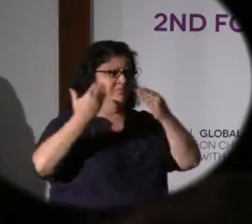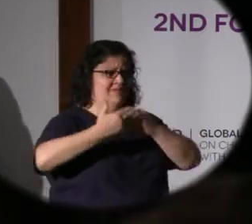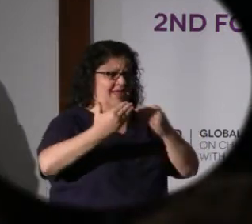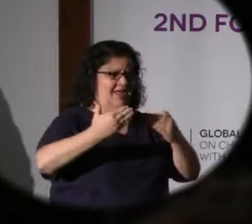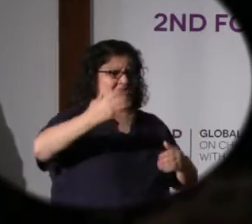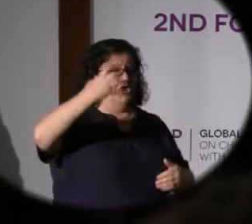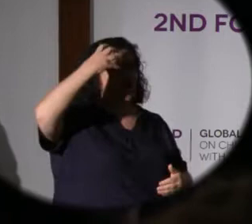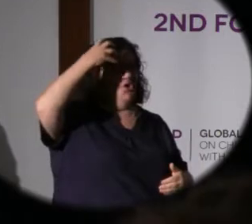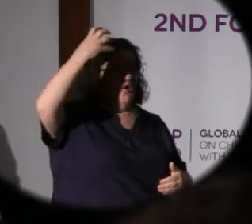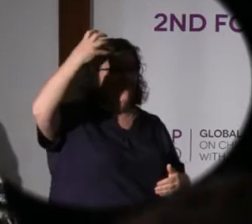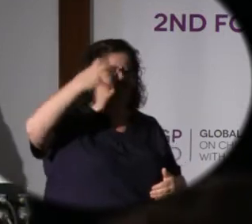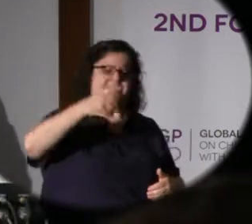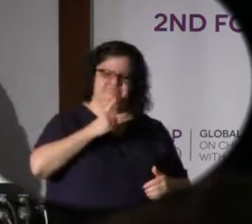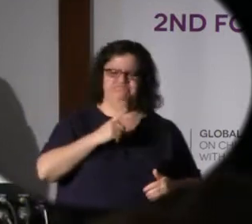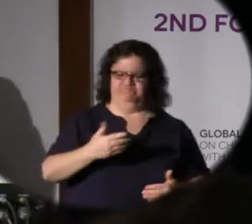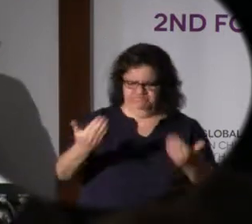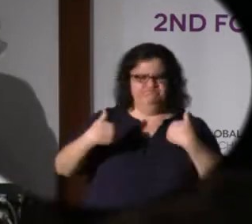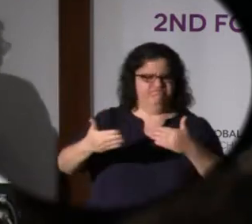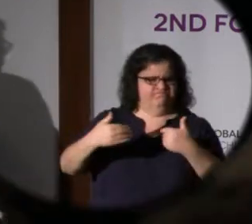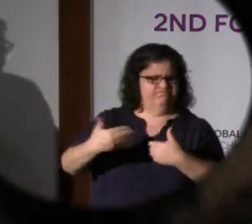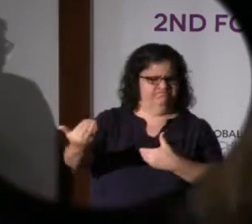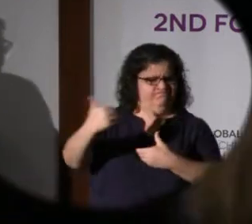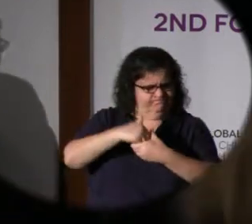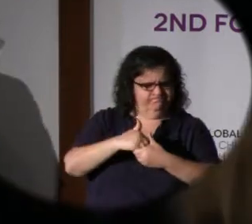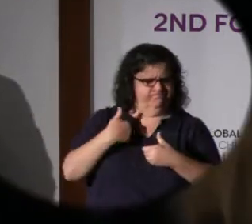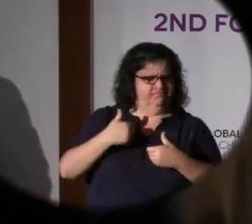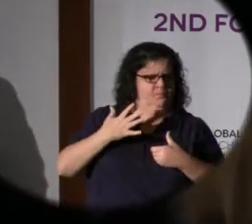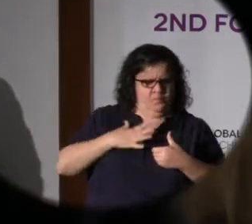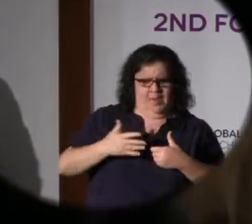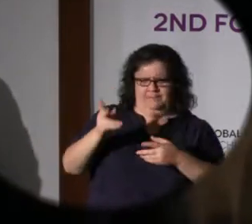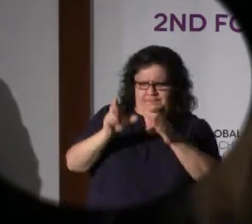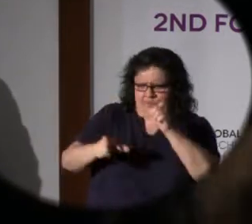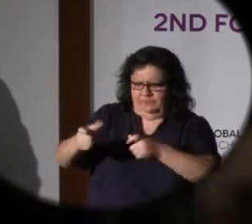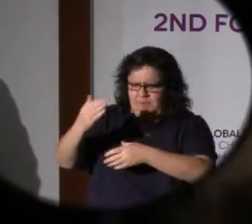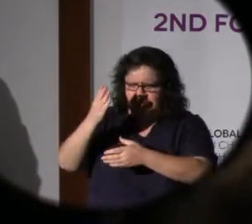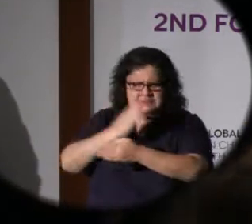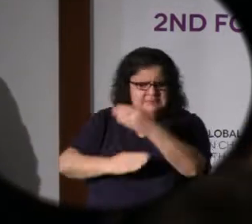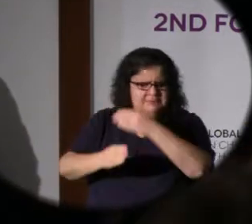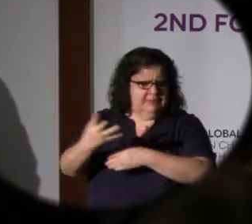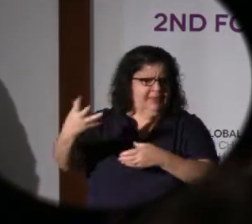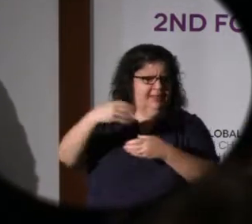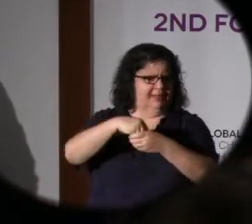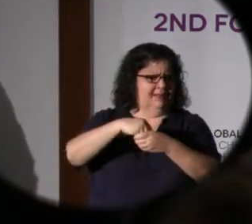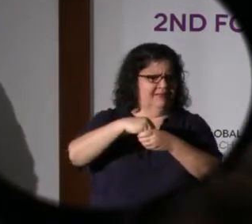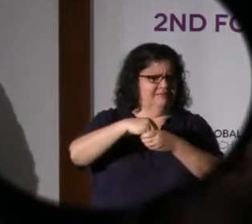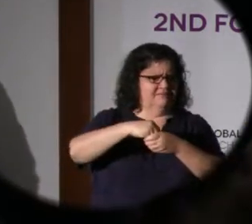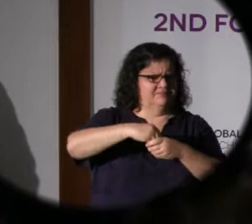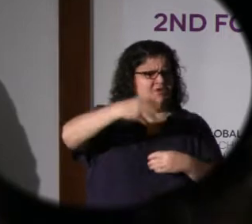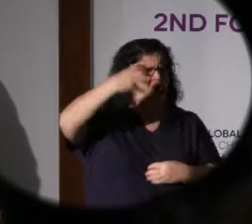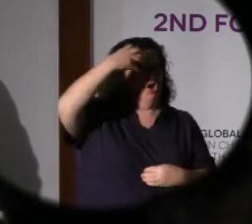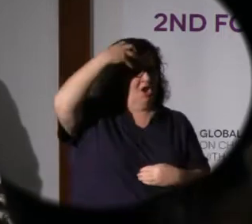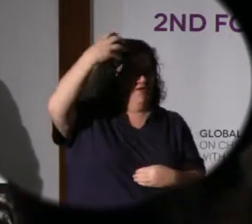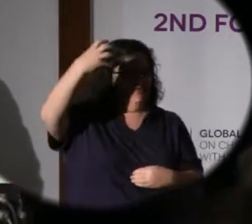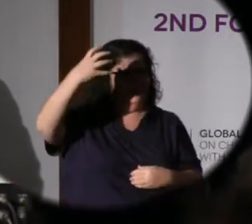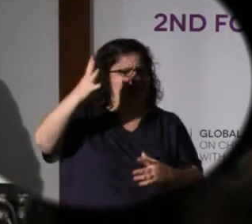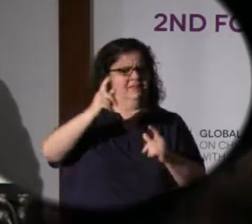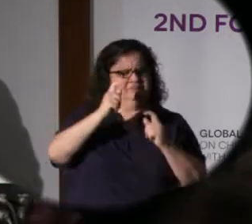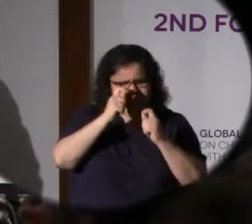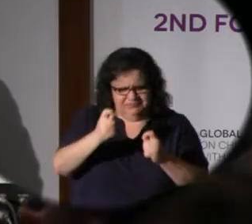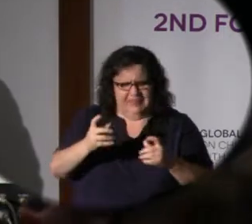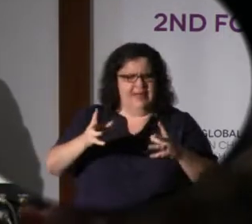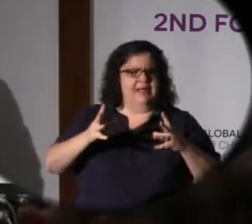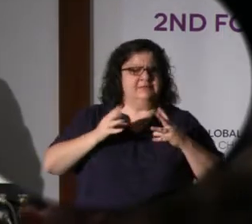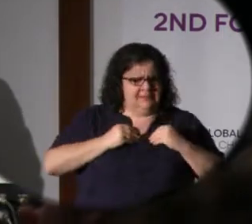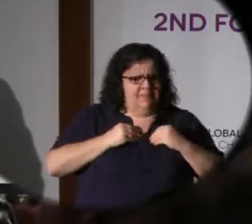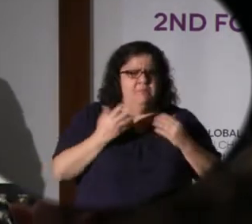the data that we need to design and deliver the policies and programs that can help us reach that goal.